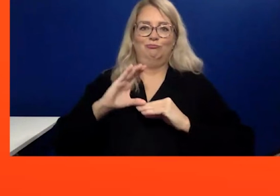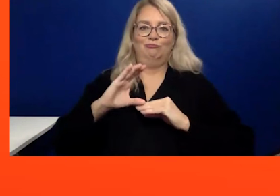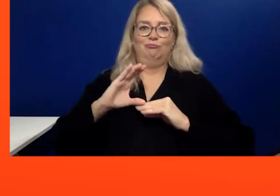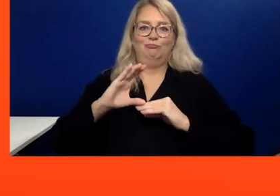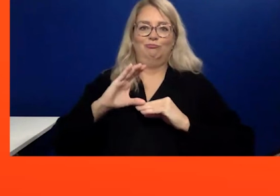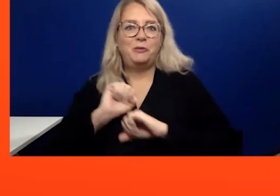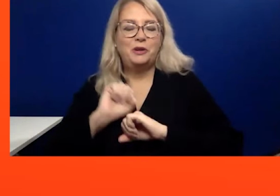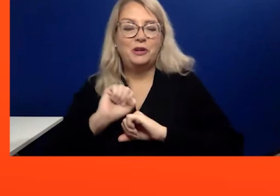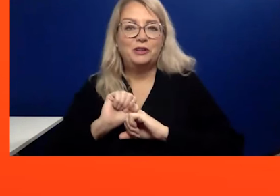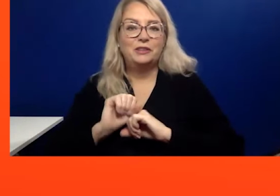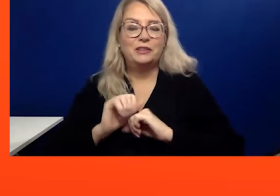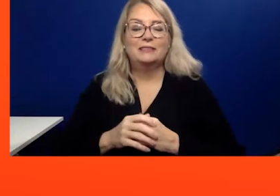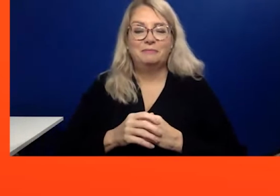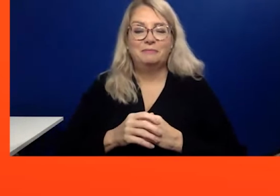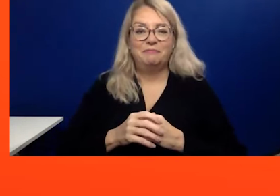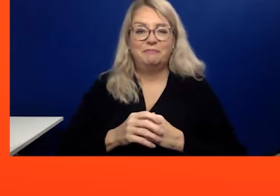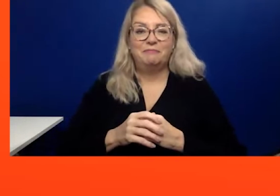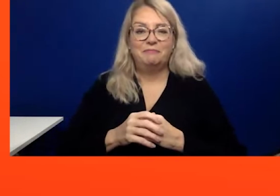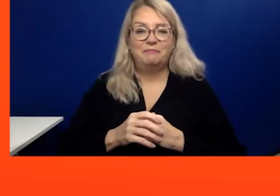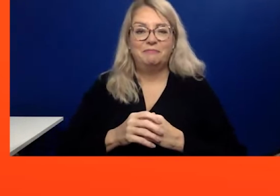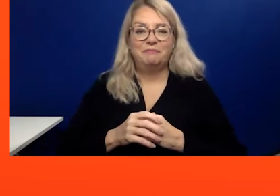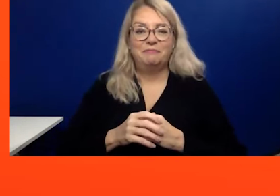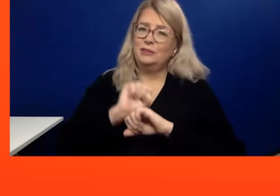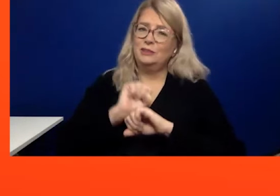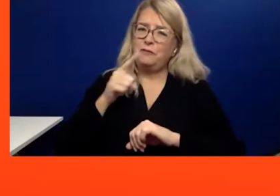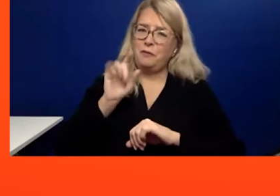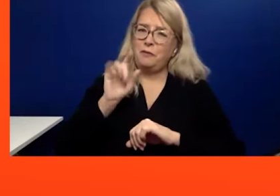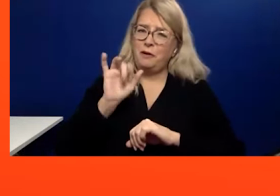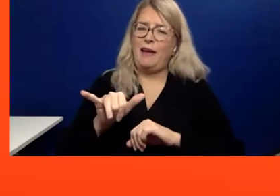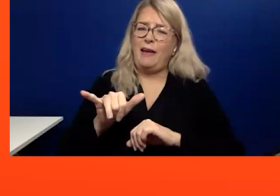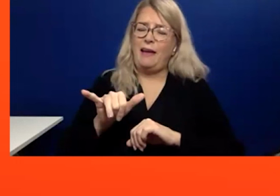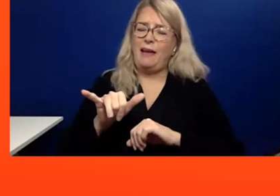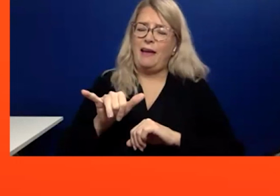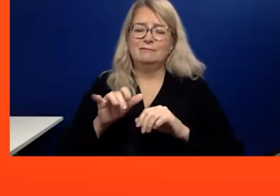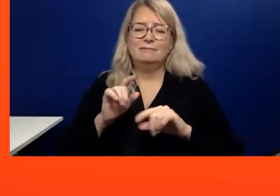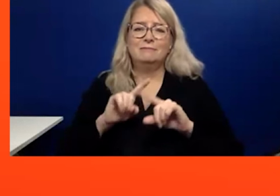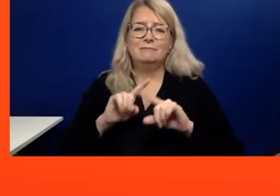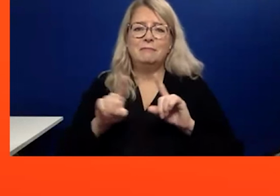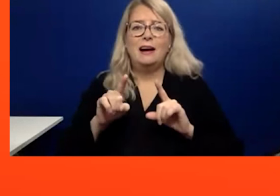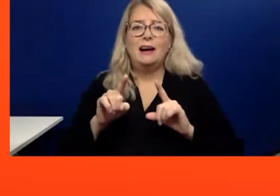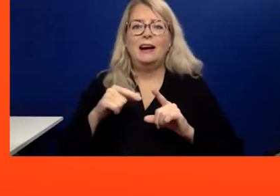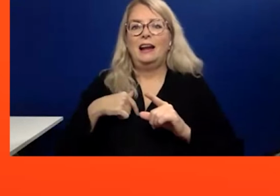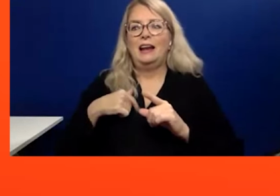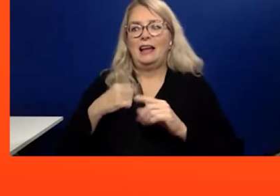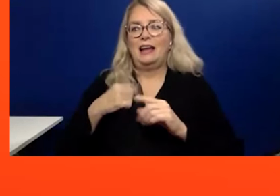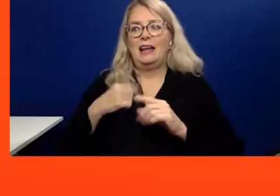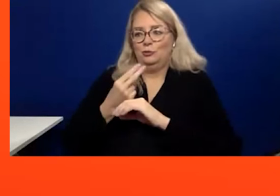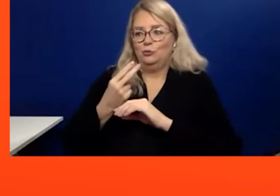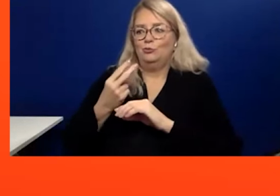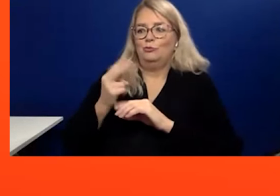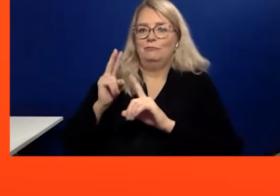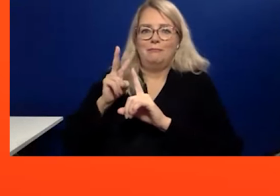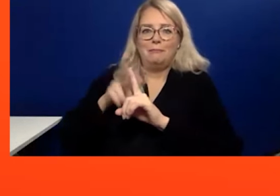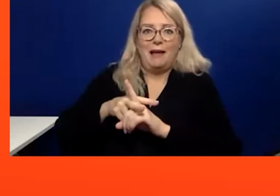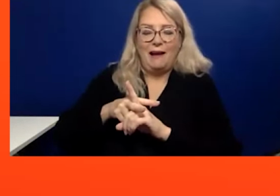it done. I had to work for it, but I also got to use the 80% that I already knew, right? For me, that